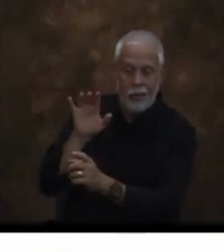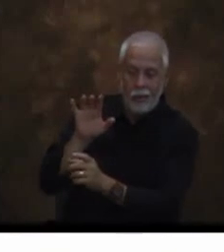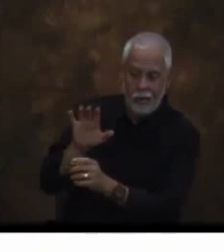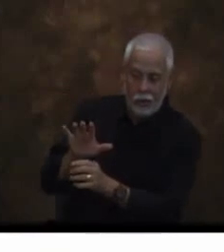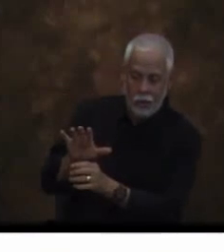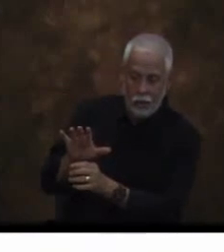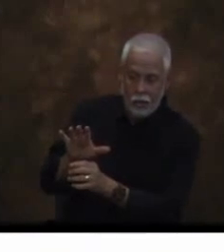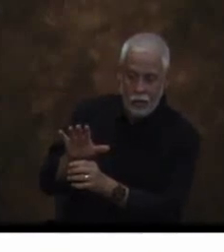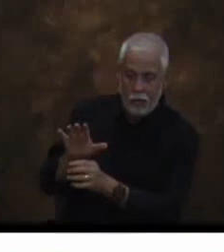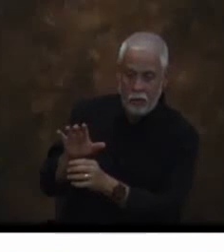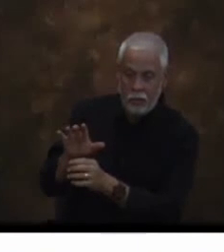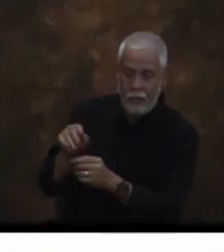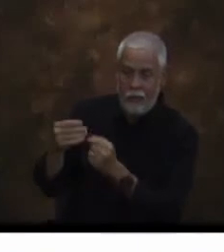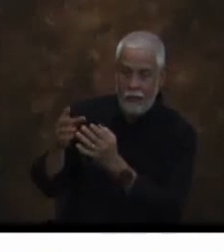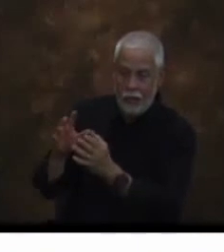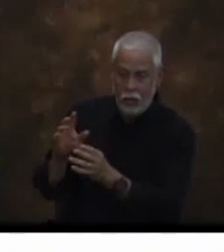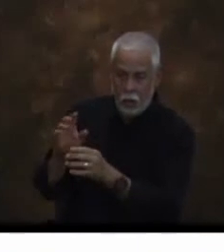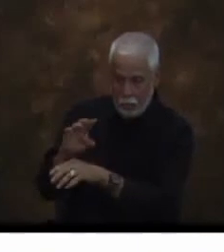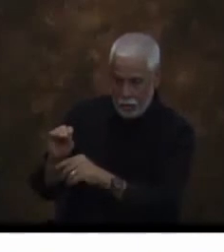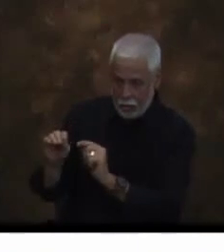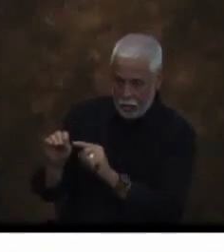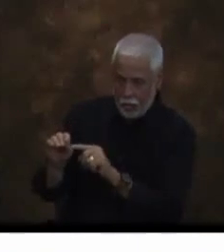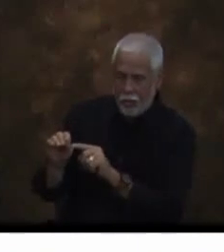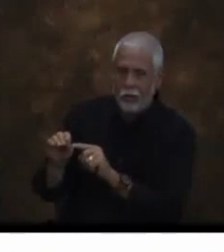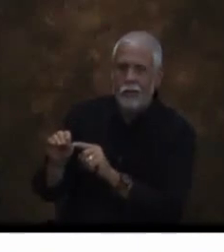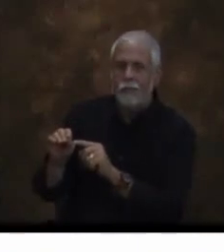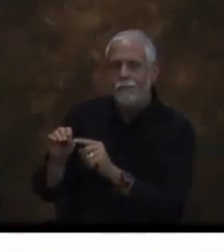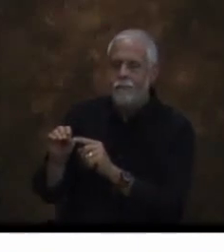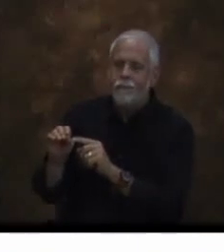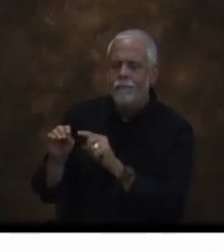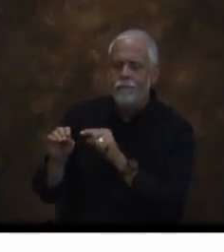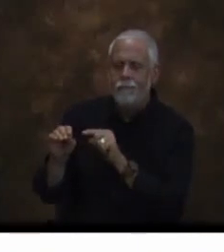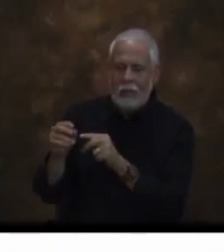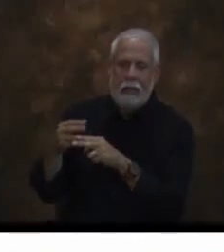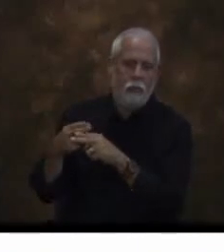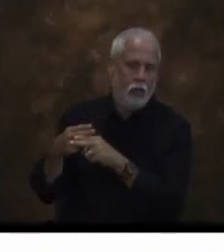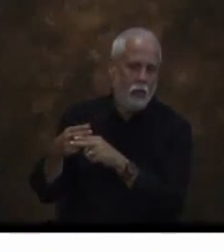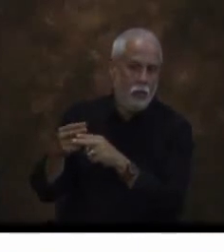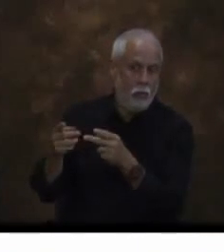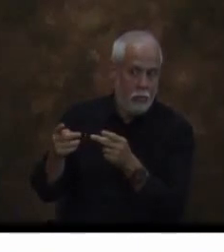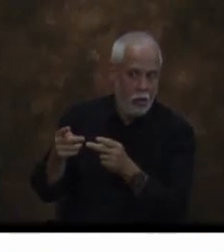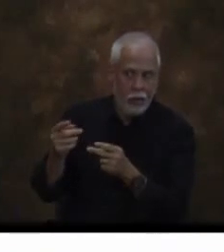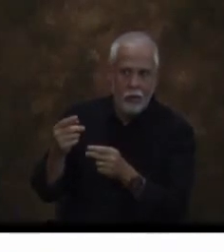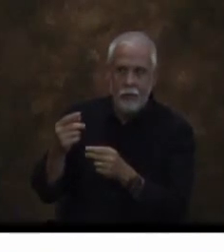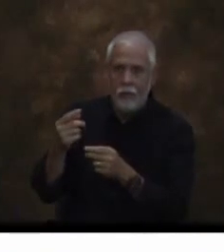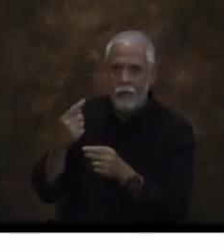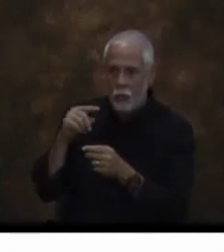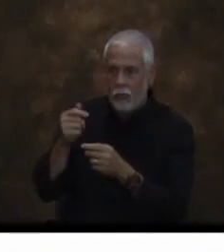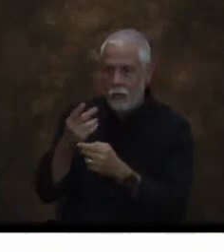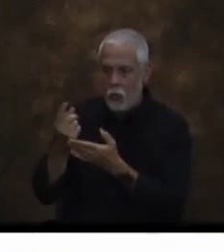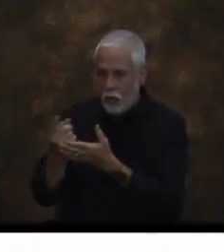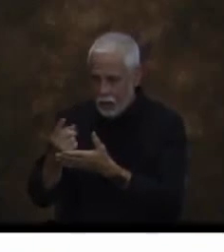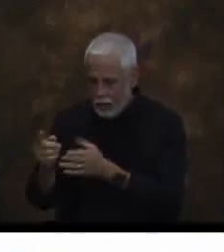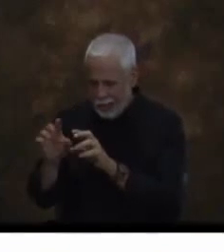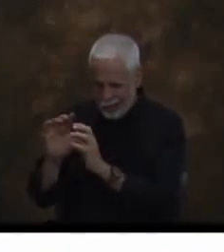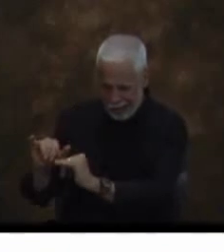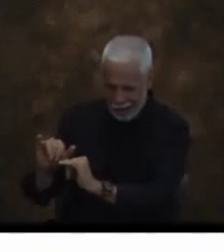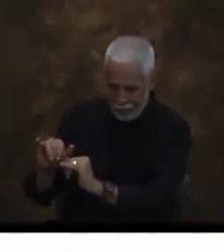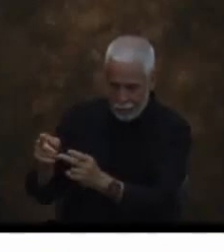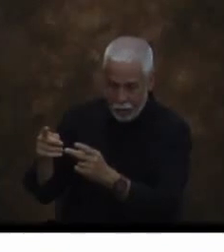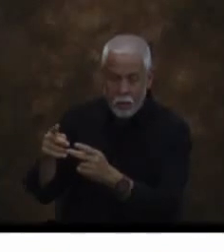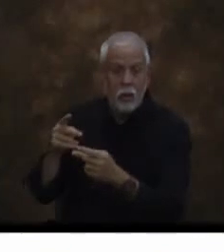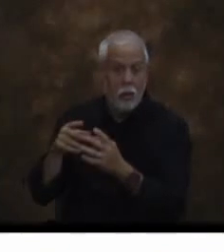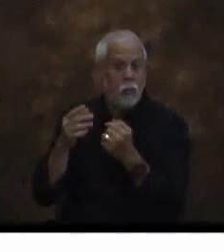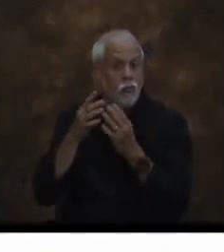particular vendor, this will be a somewhat temporary spot for a few weeks, and they are